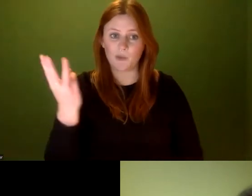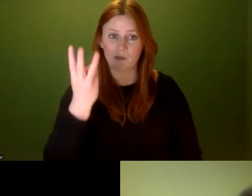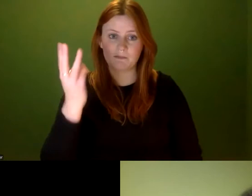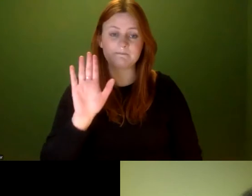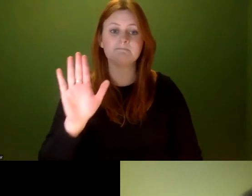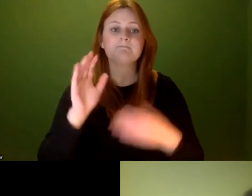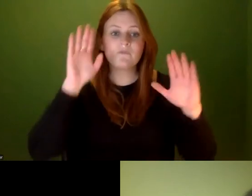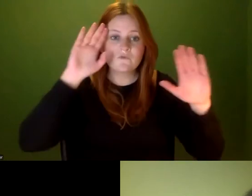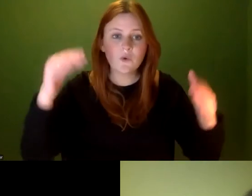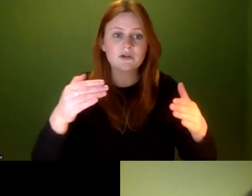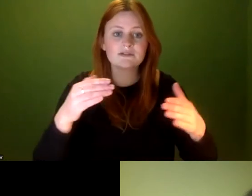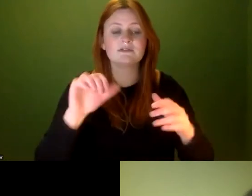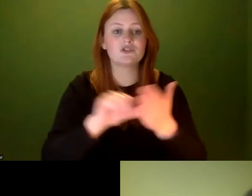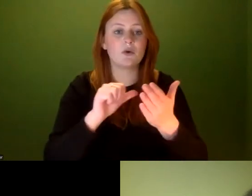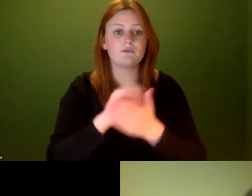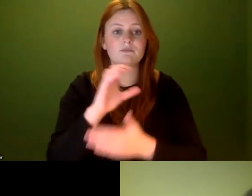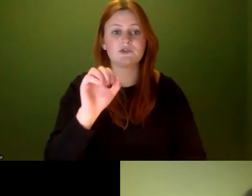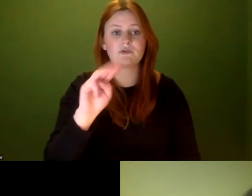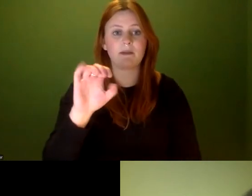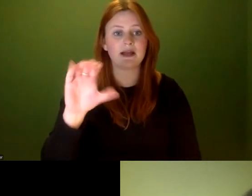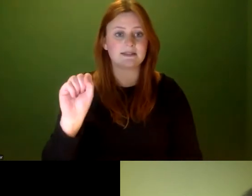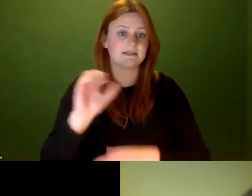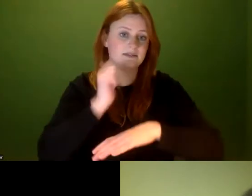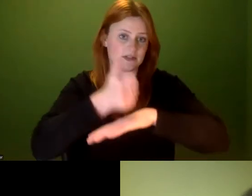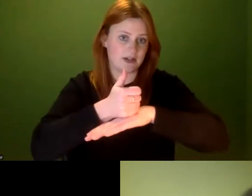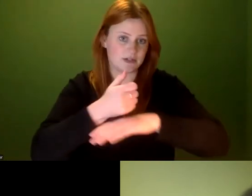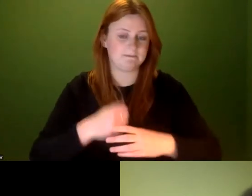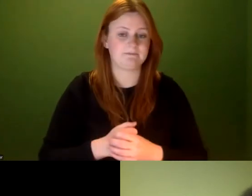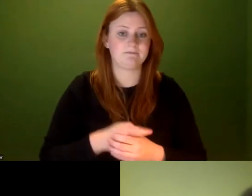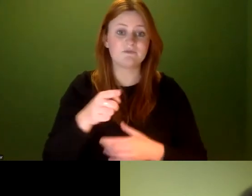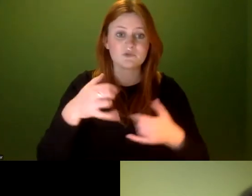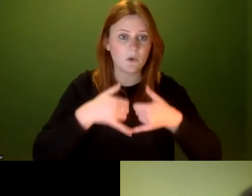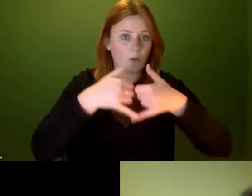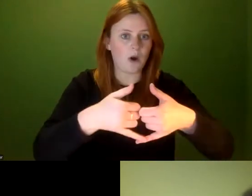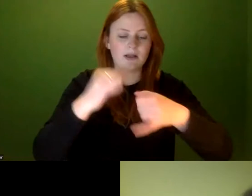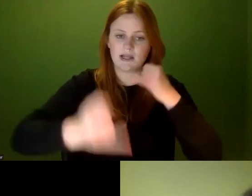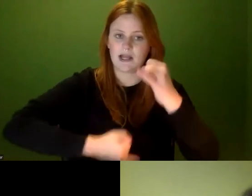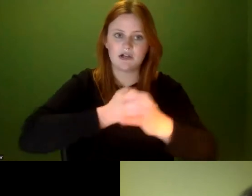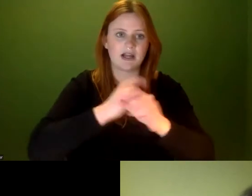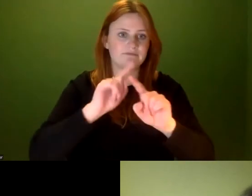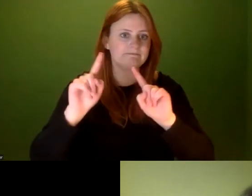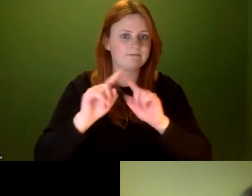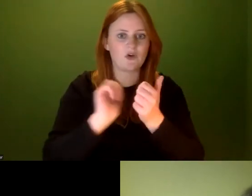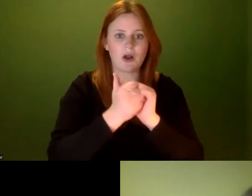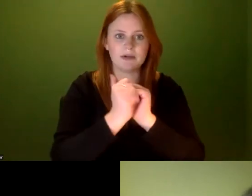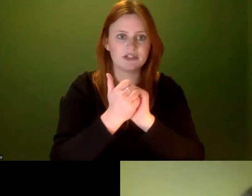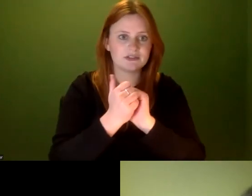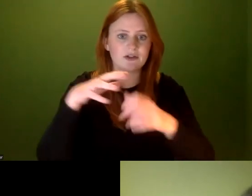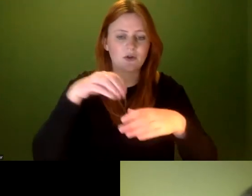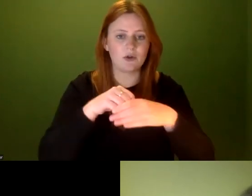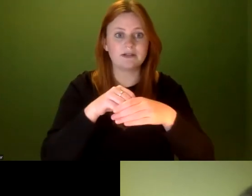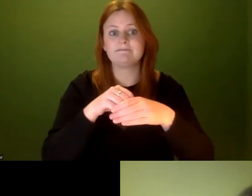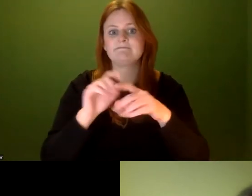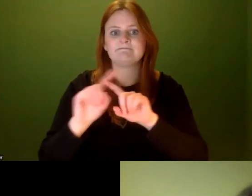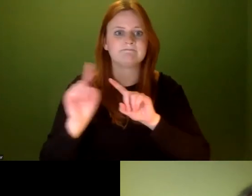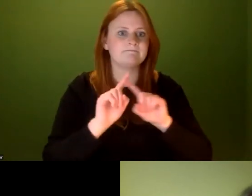sculptural ceramics and installation. She's won awards in international competitions, including the Mino International Ceramics